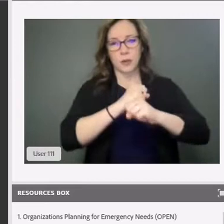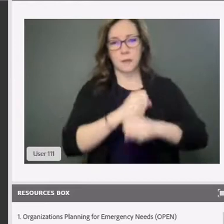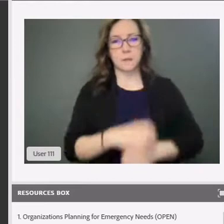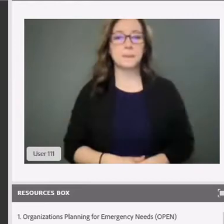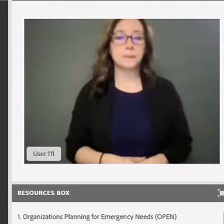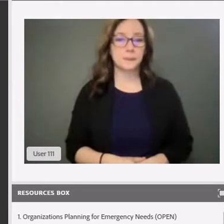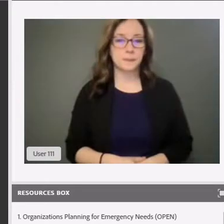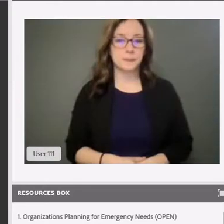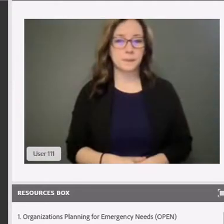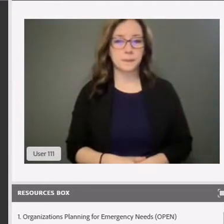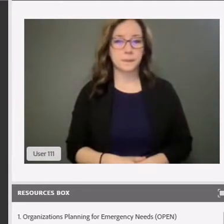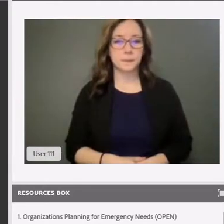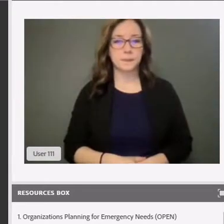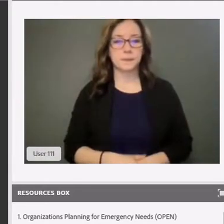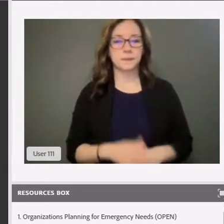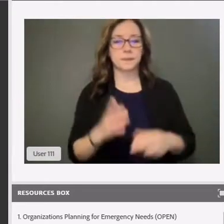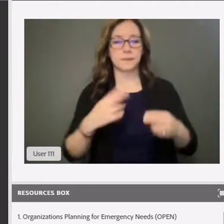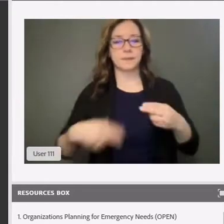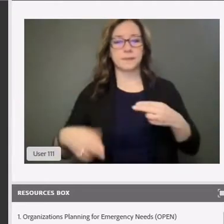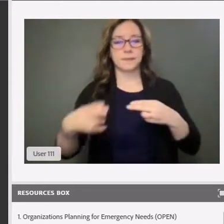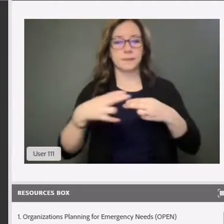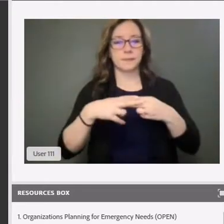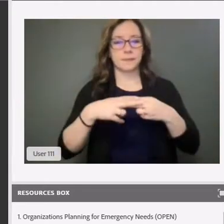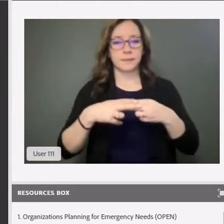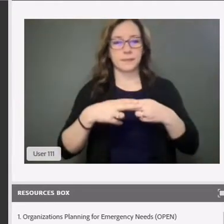Next slide,